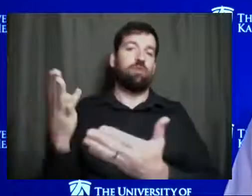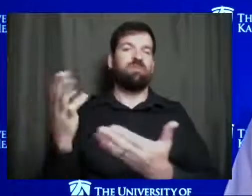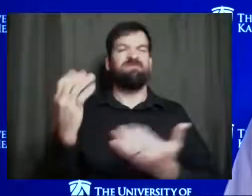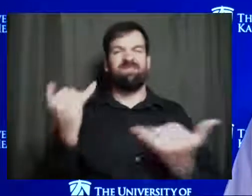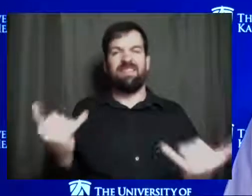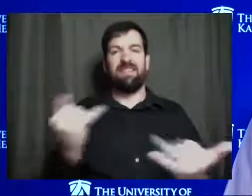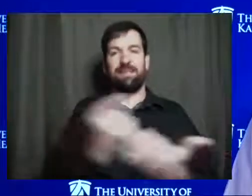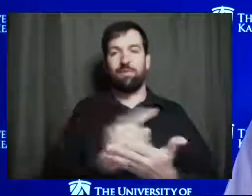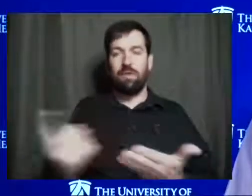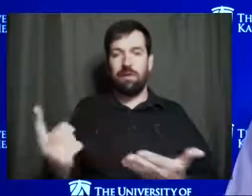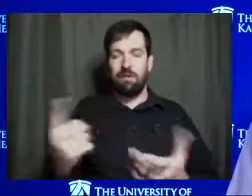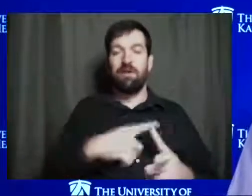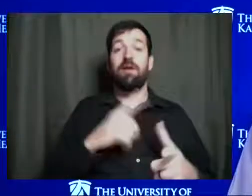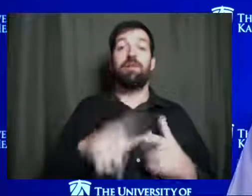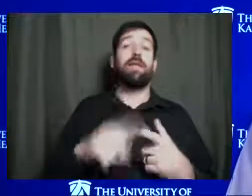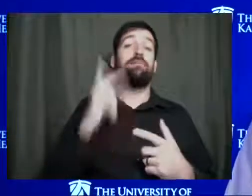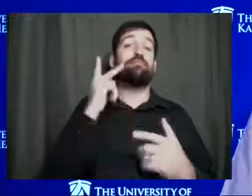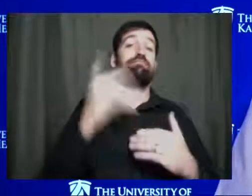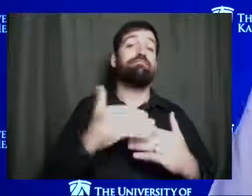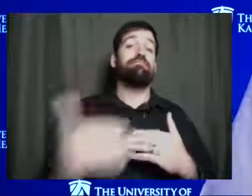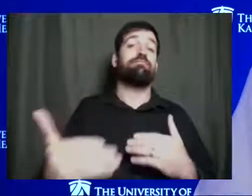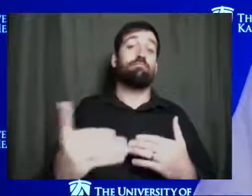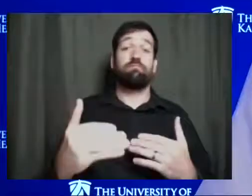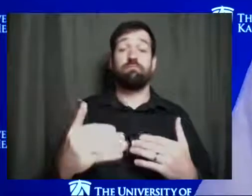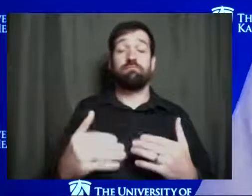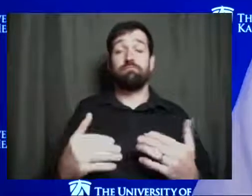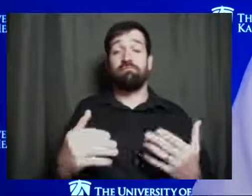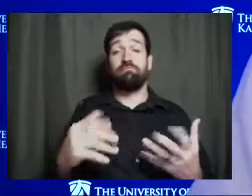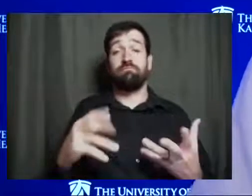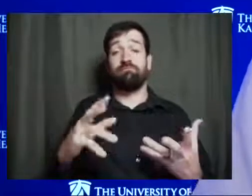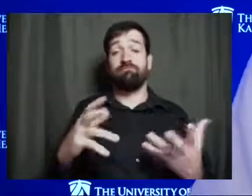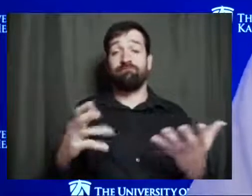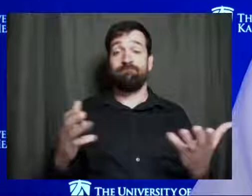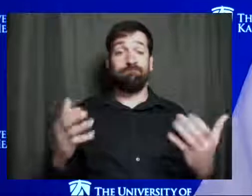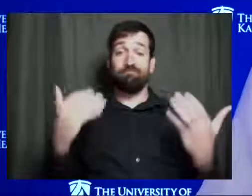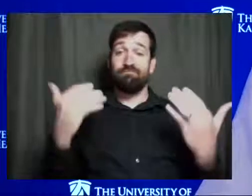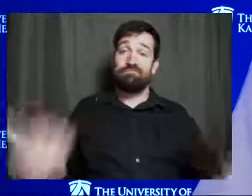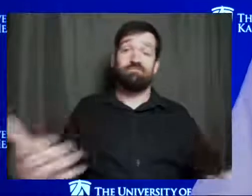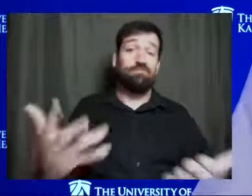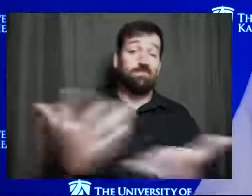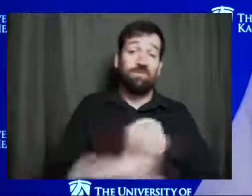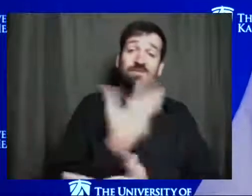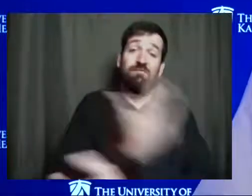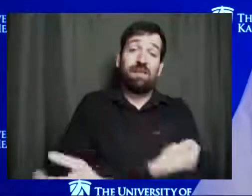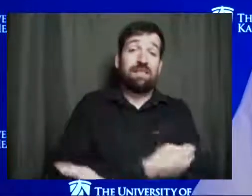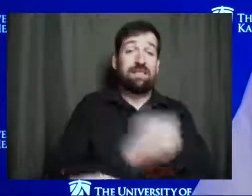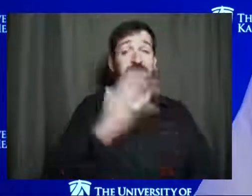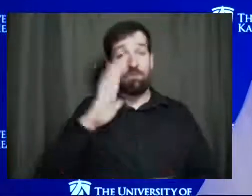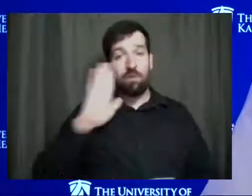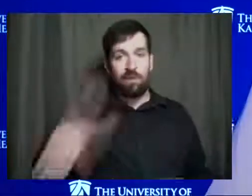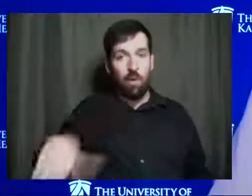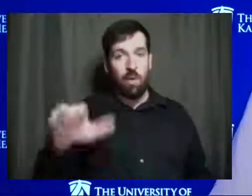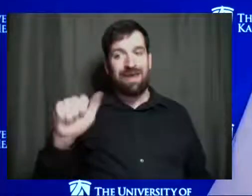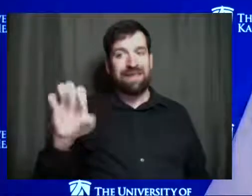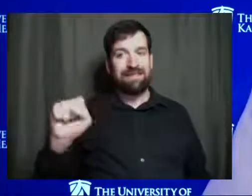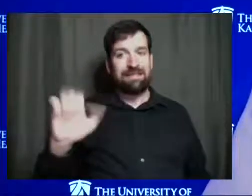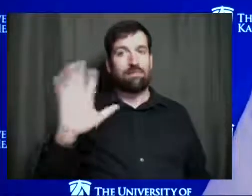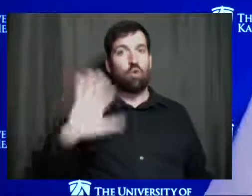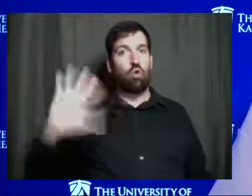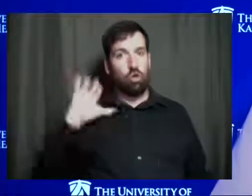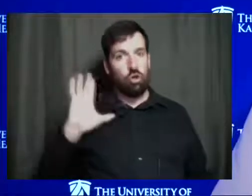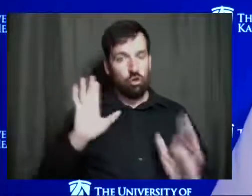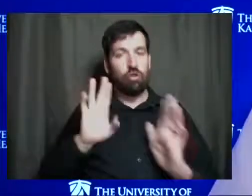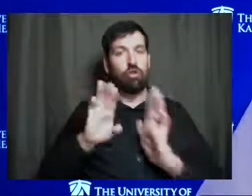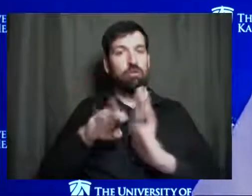and kind of go from there. Overall, continue to get vaccinated. We know that cases had been going down. I saw in other headlines